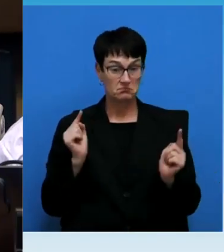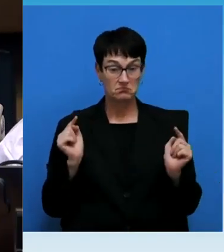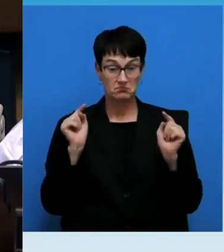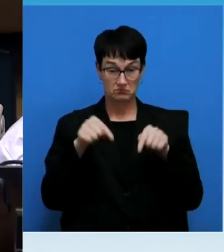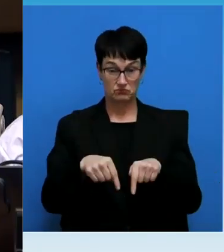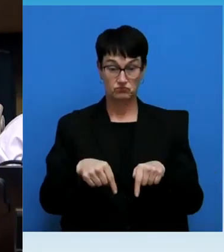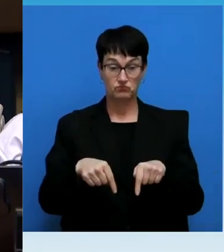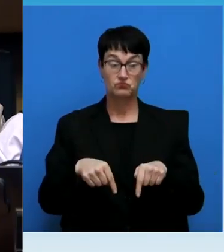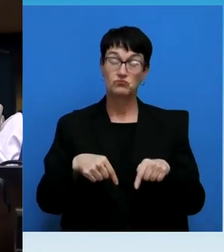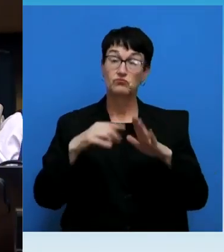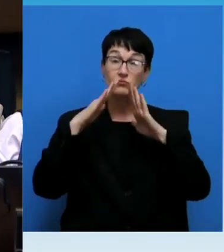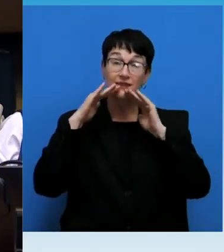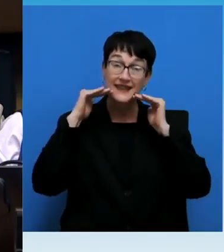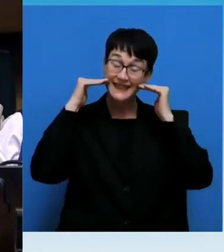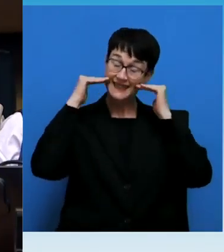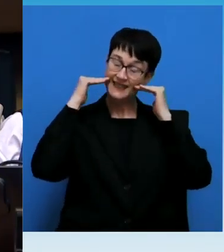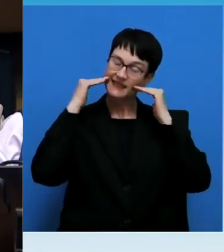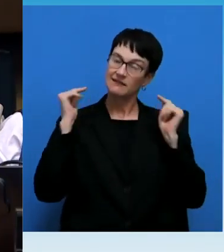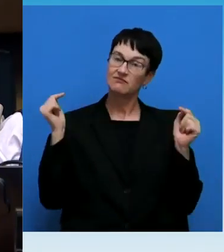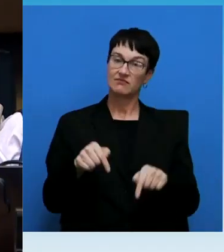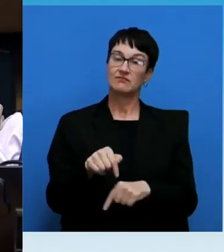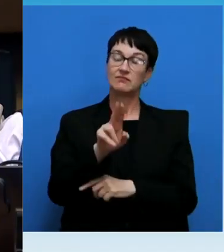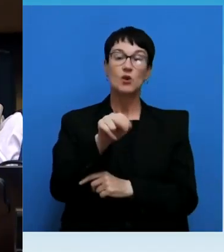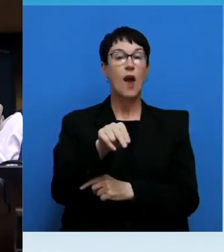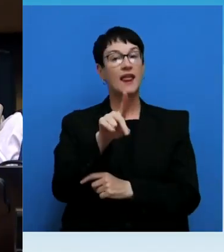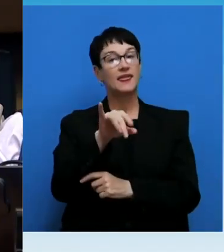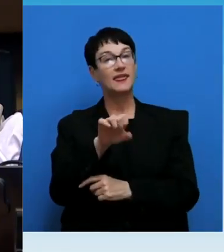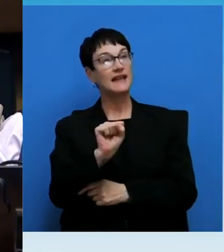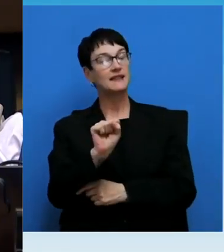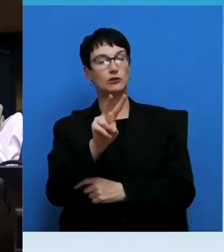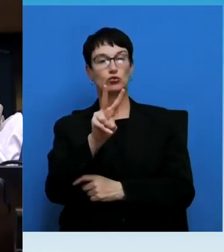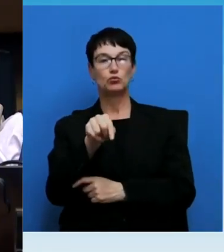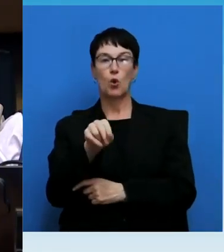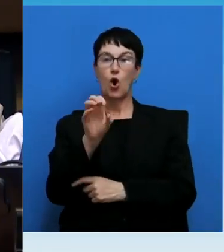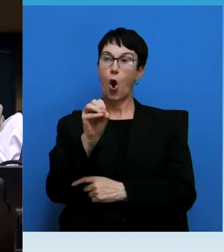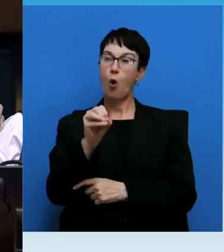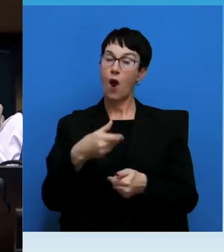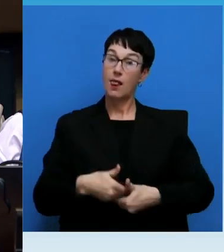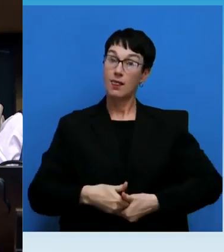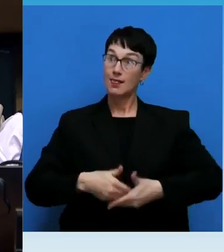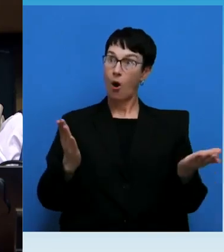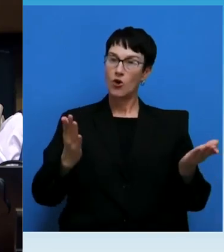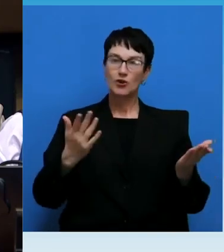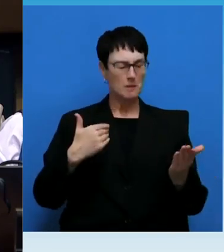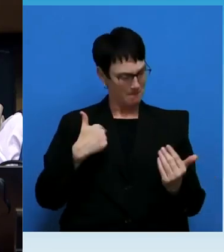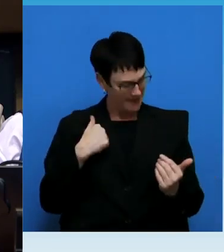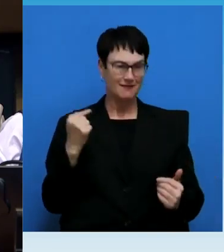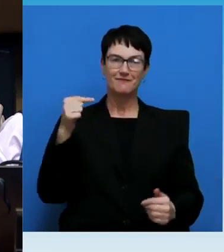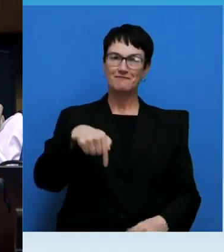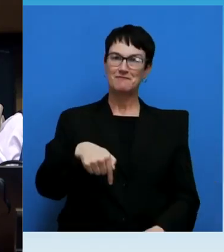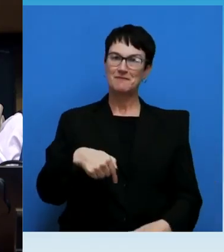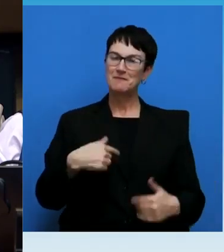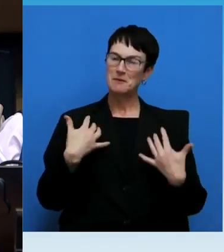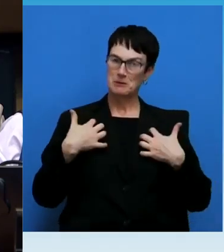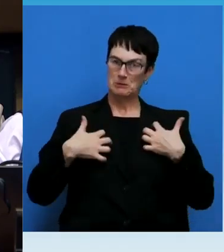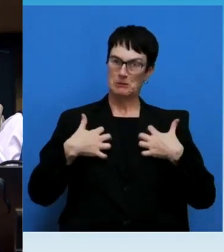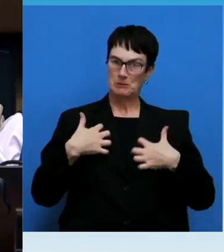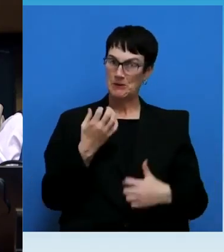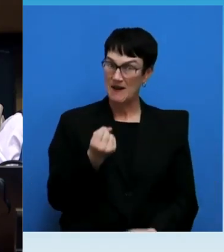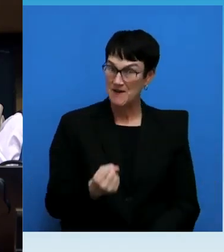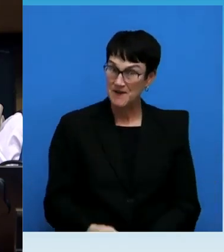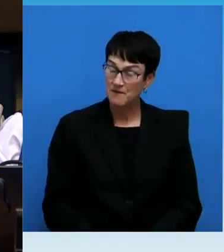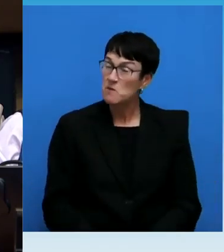of UNDIS 2.0 and for this important moment of renewed commitment